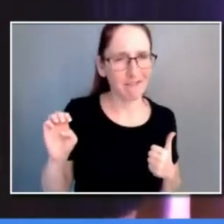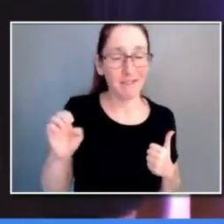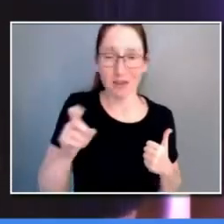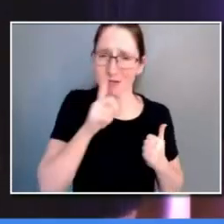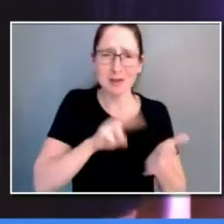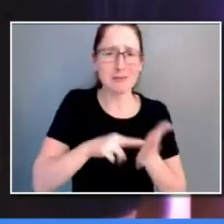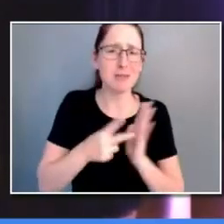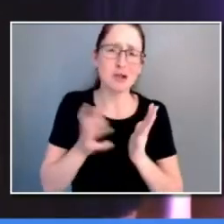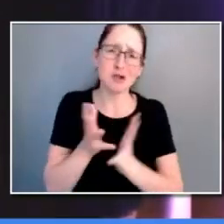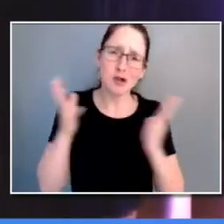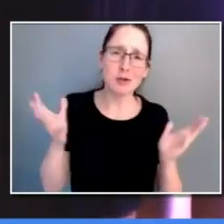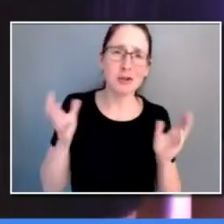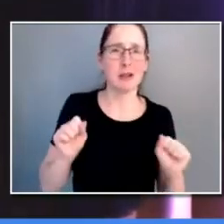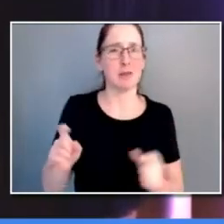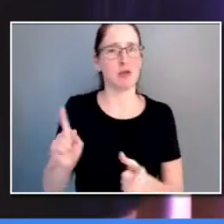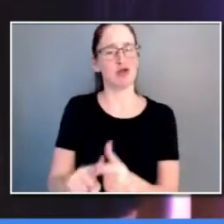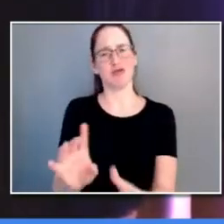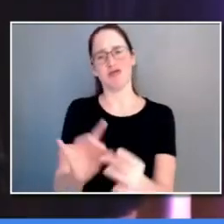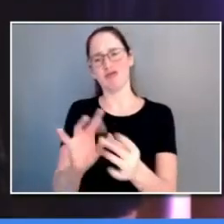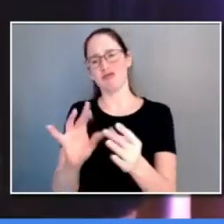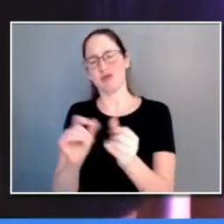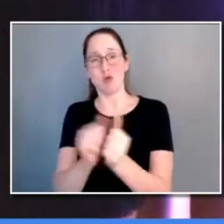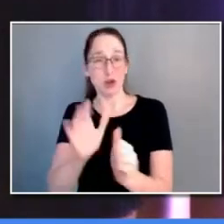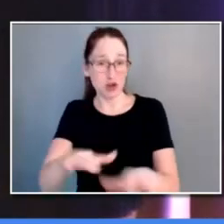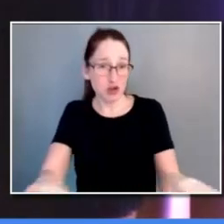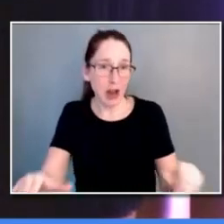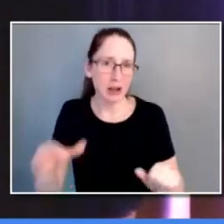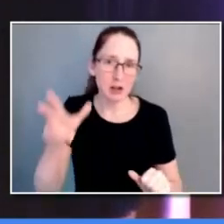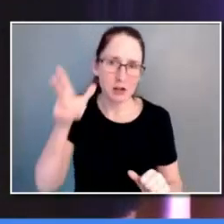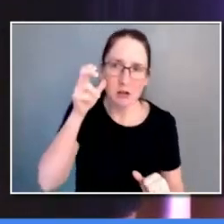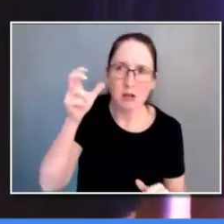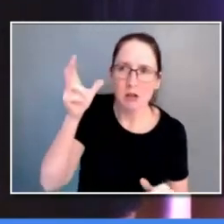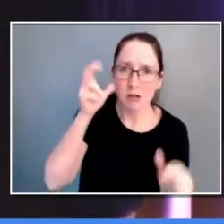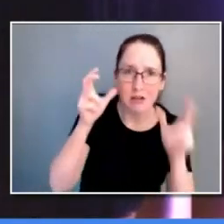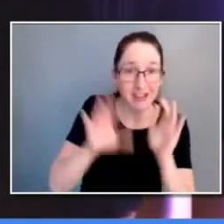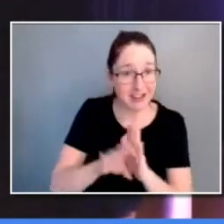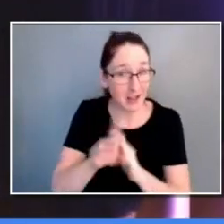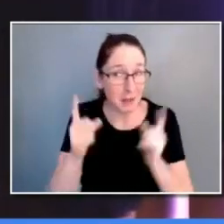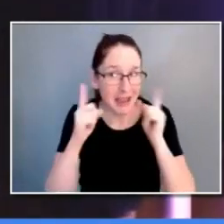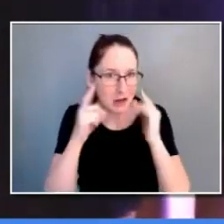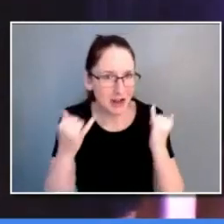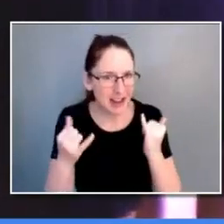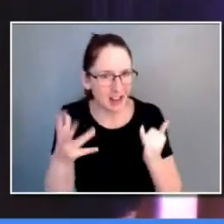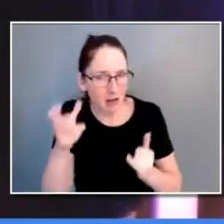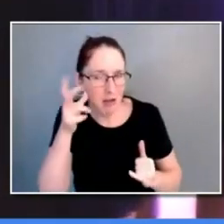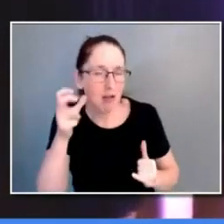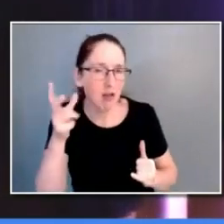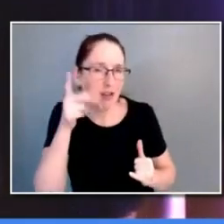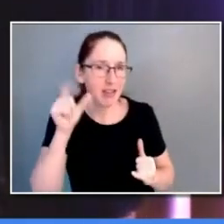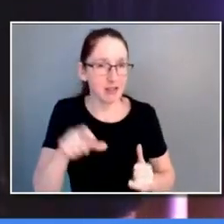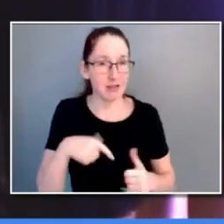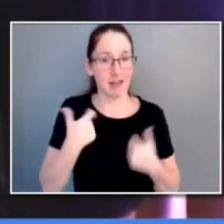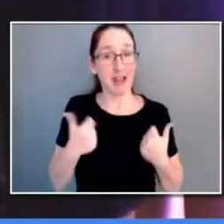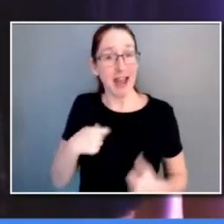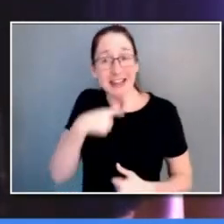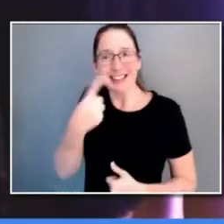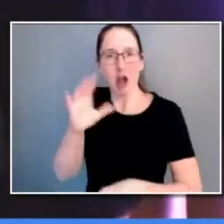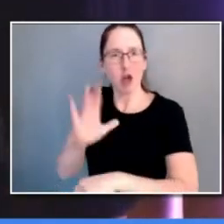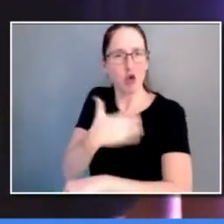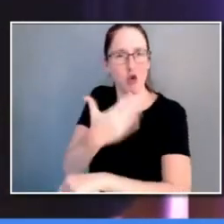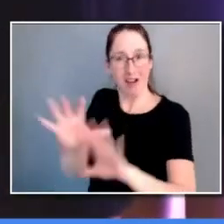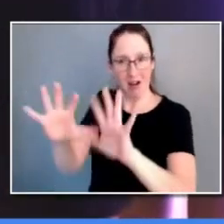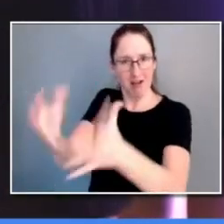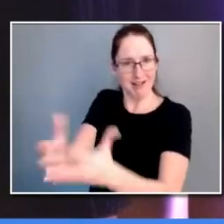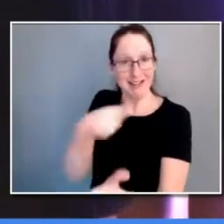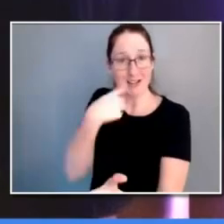be able to speak life to your child that's developing ears right now. I tell the choir all the time, what's